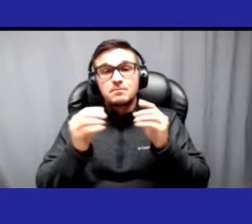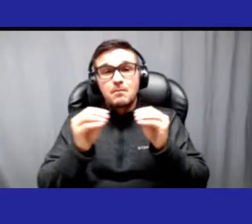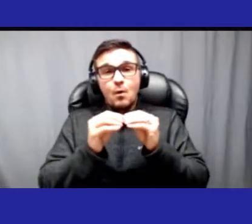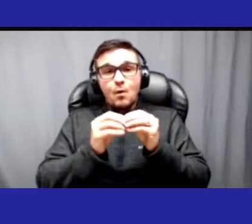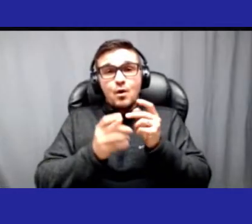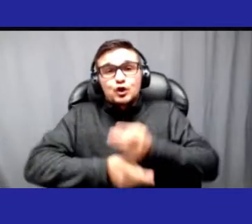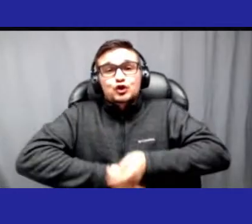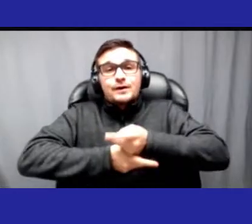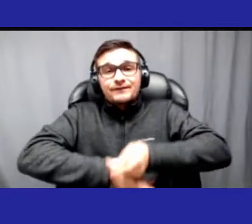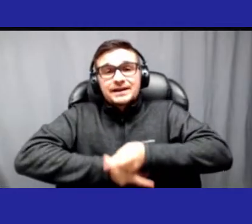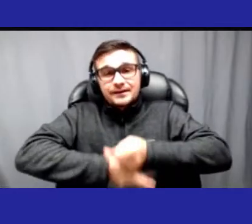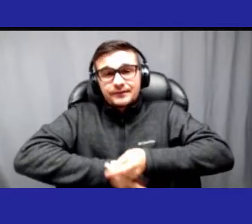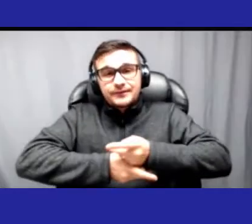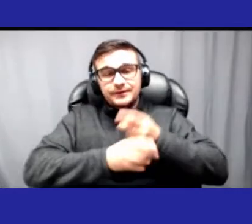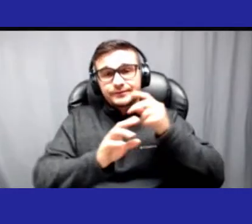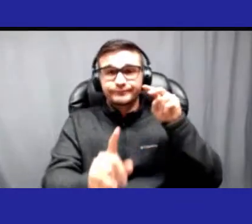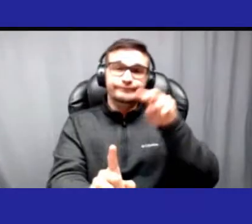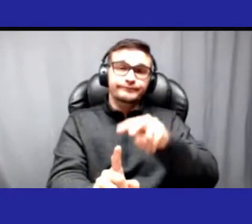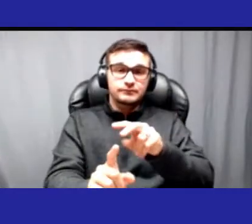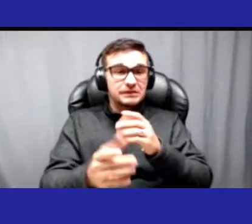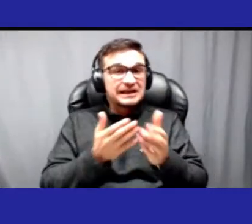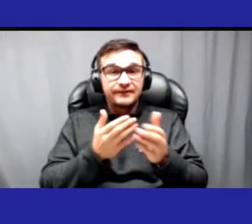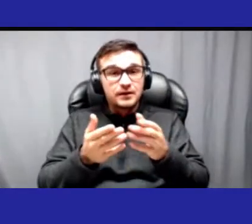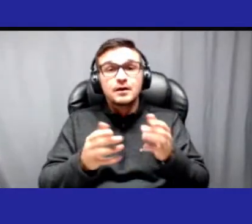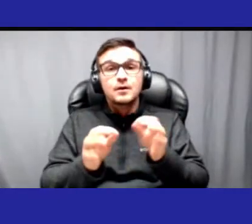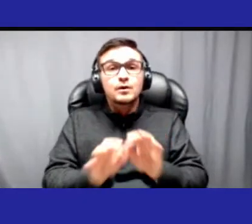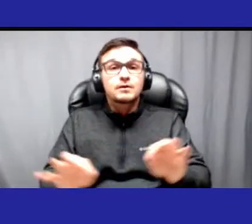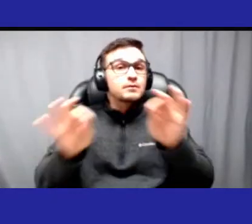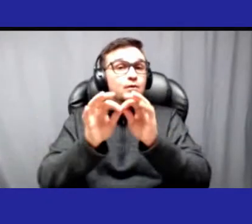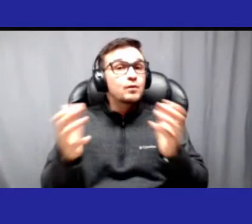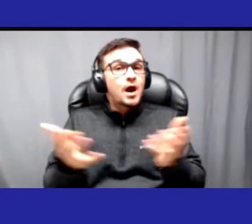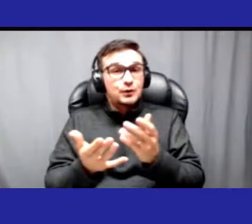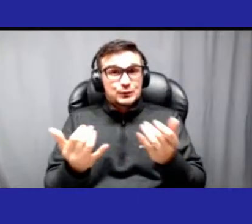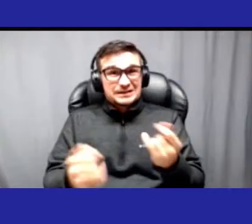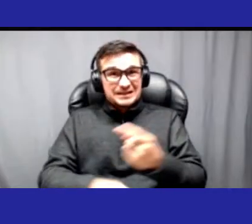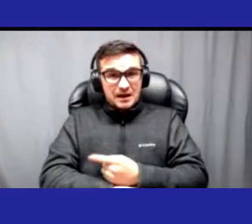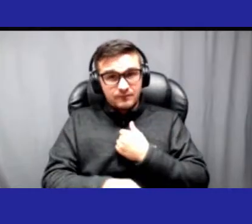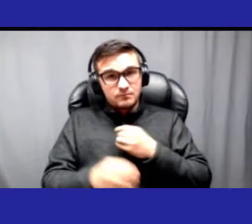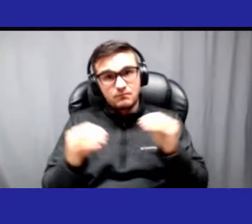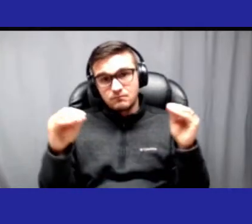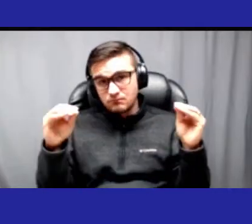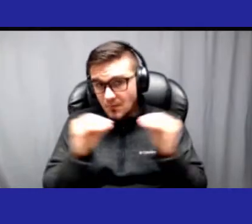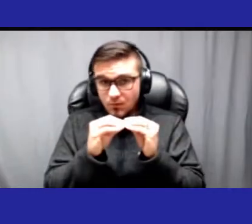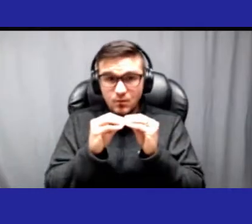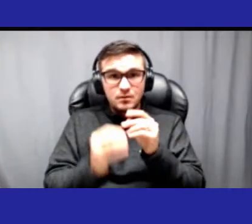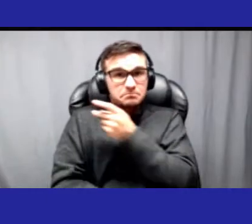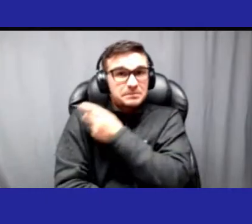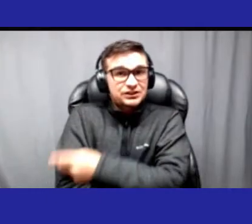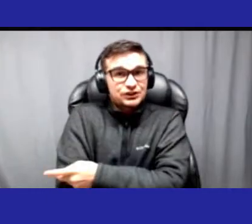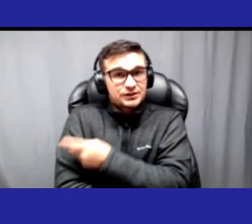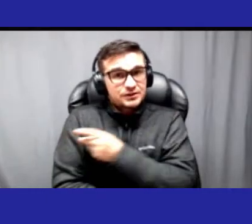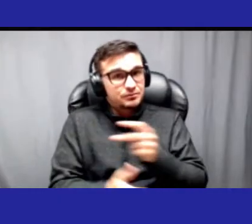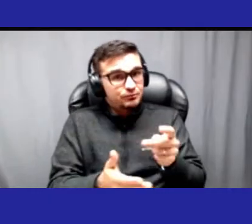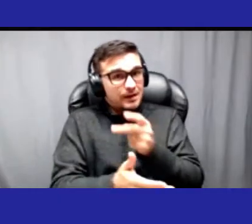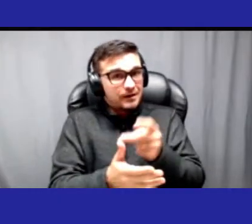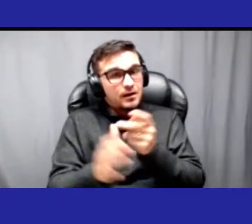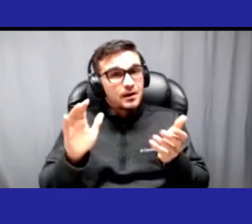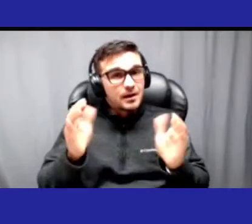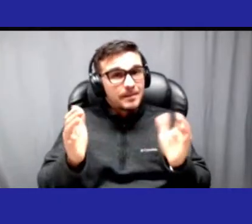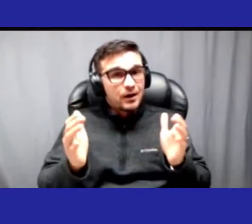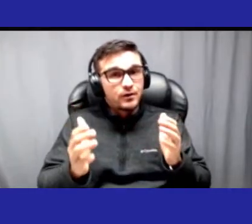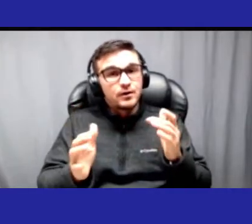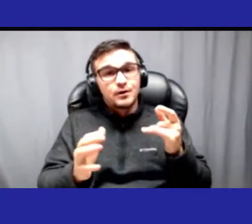view, the key point is today we have more patients in primary care than, let me use my words carefully here, in the recorded history of our